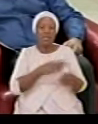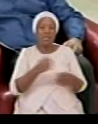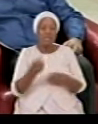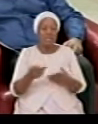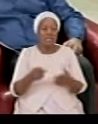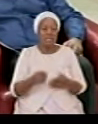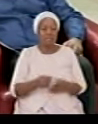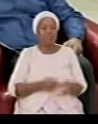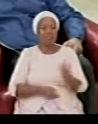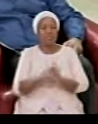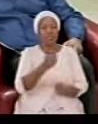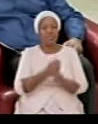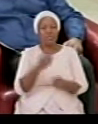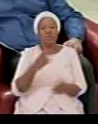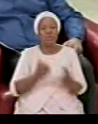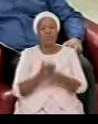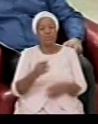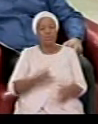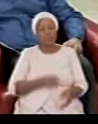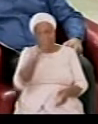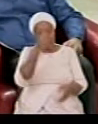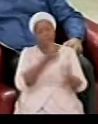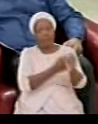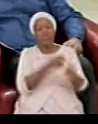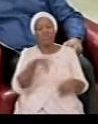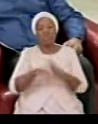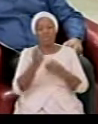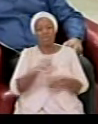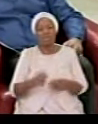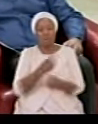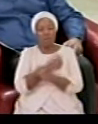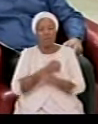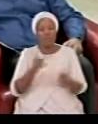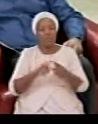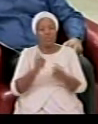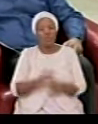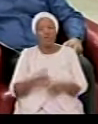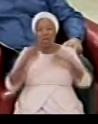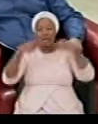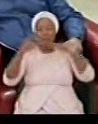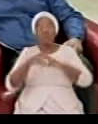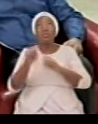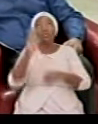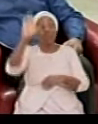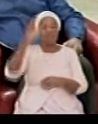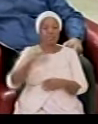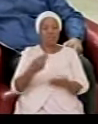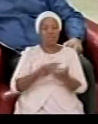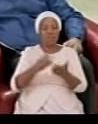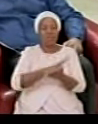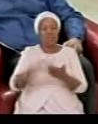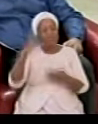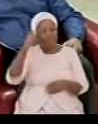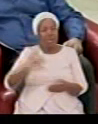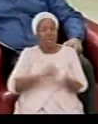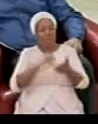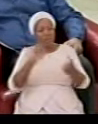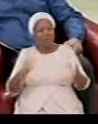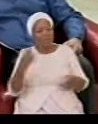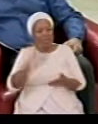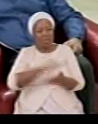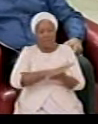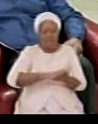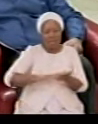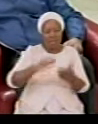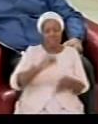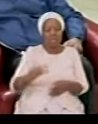through faith in his blood, to declare his righteousness for the remission, removal, cleansing,